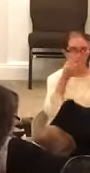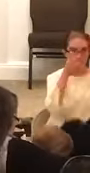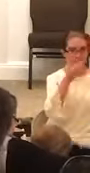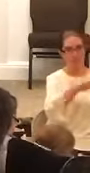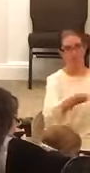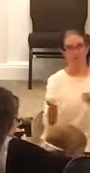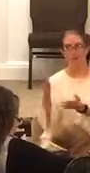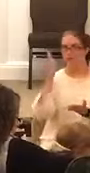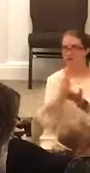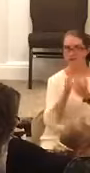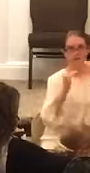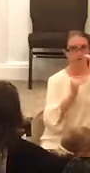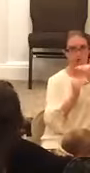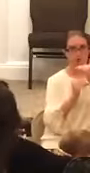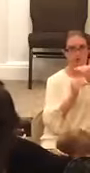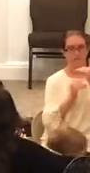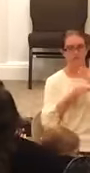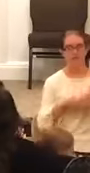You don't just stop short.